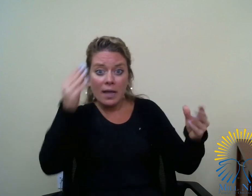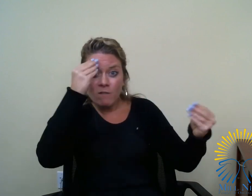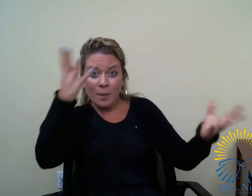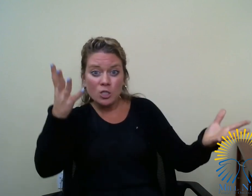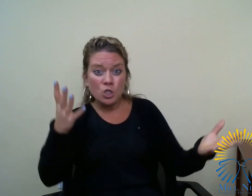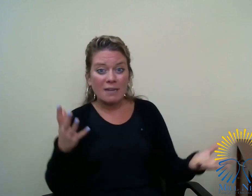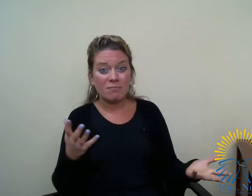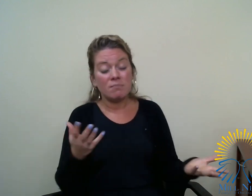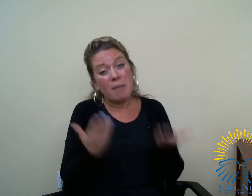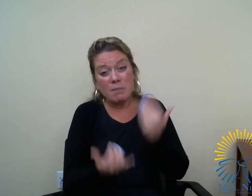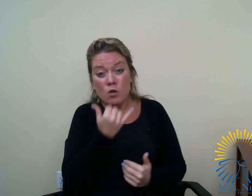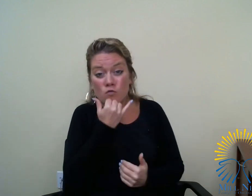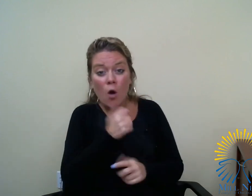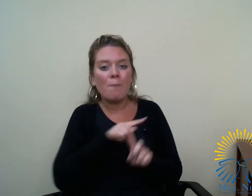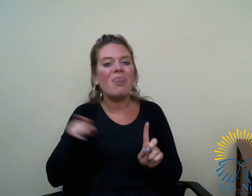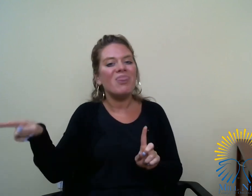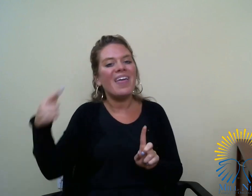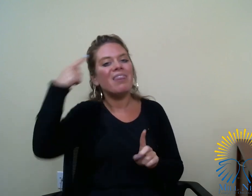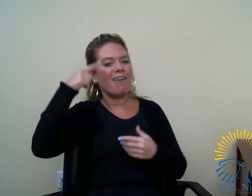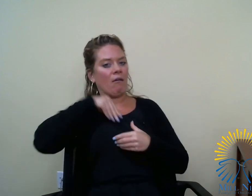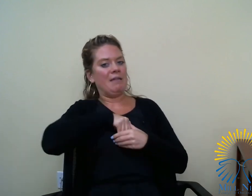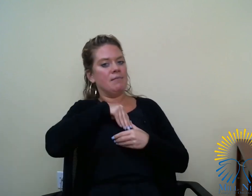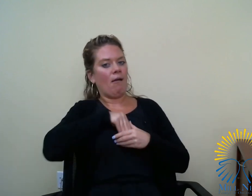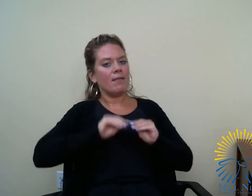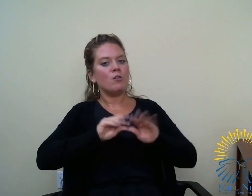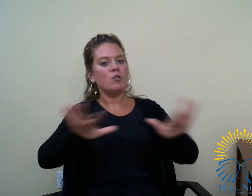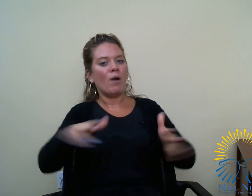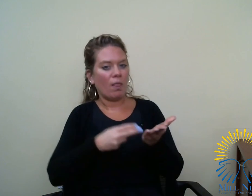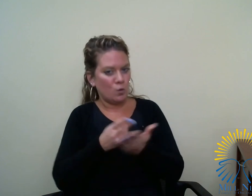truth. And so that's a really important distinction that we should be making.